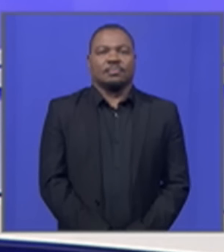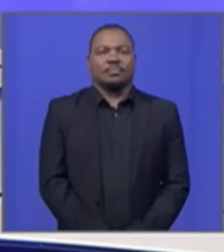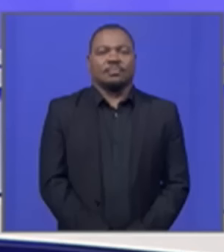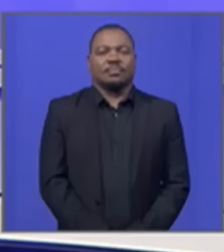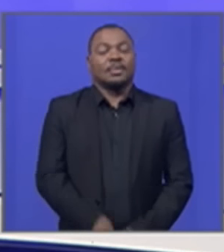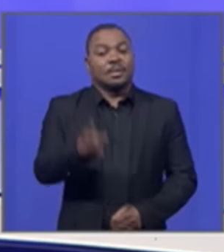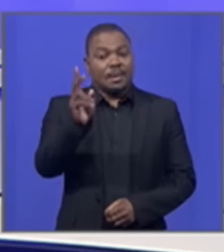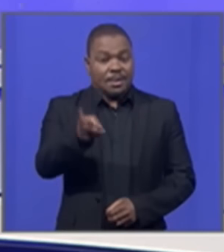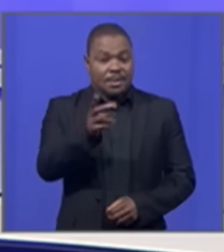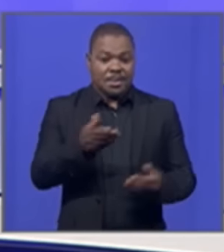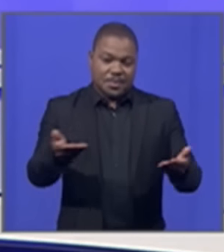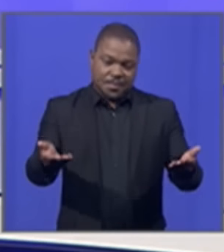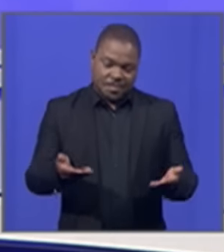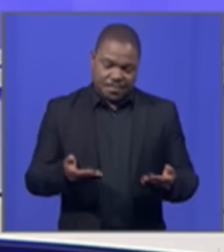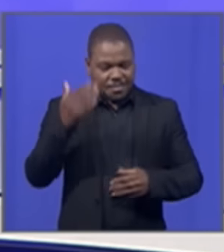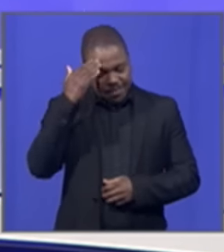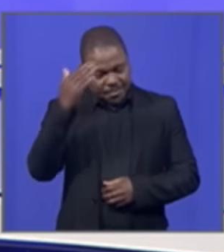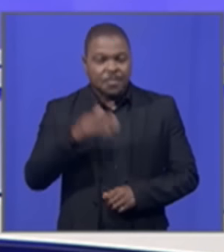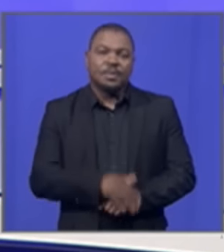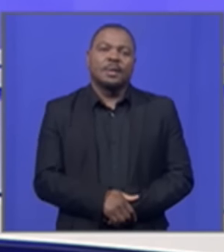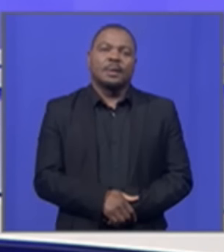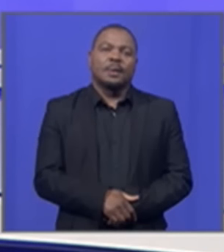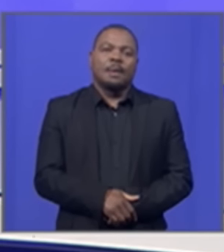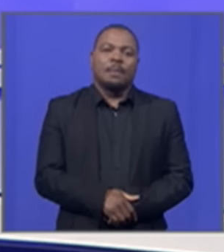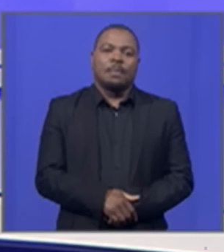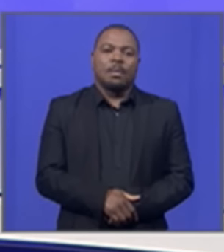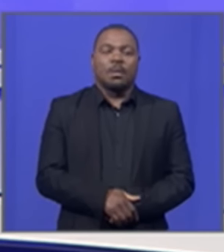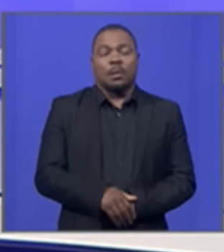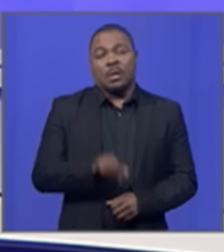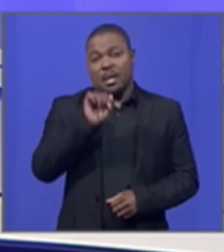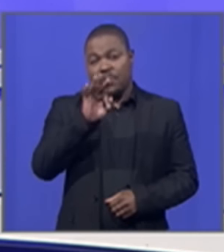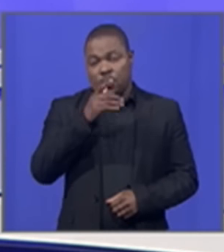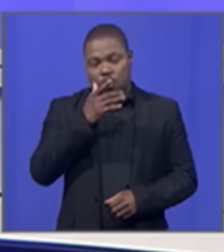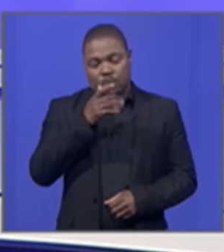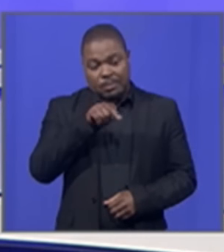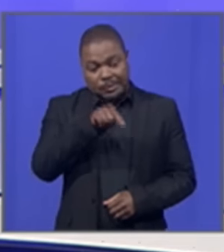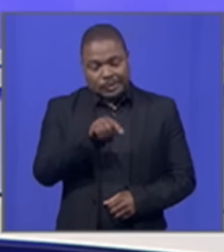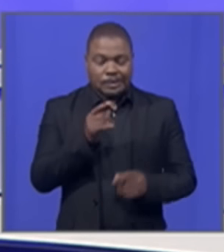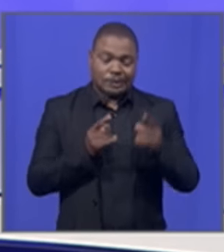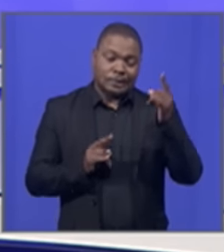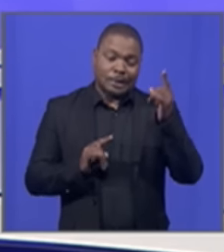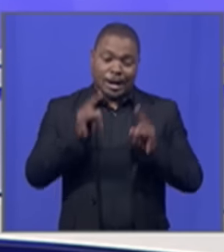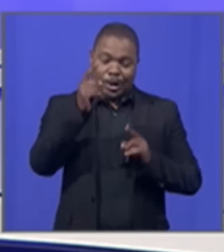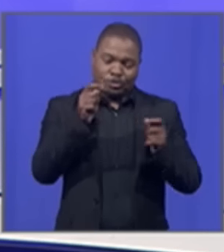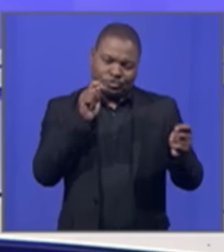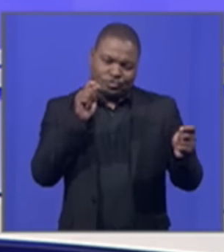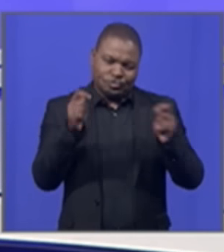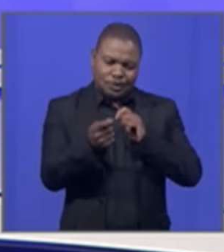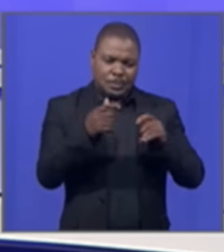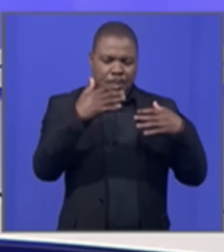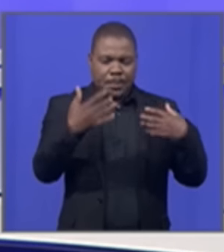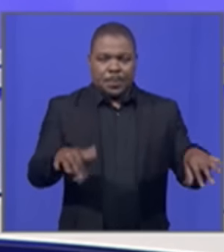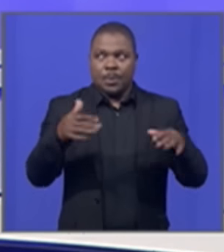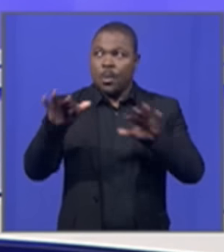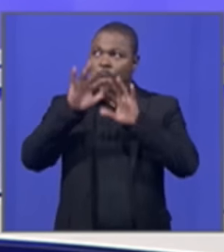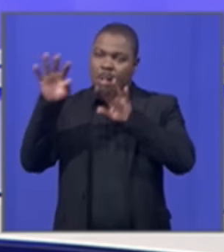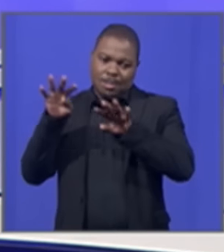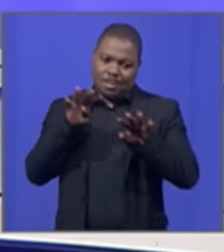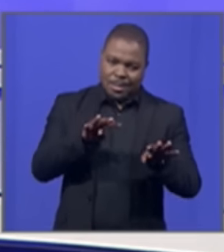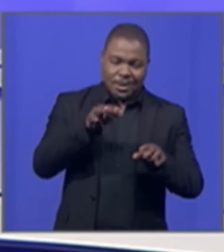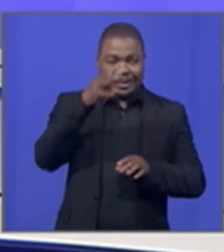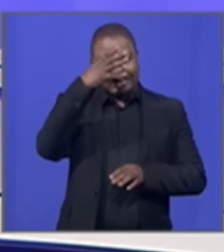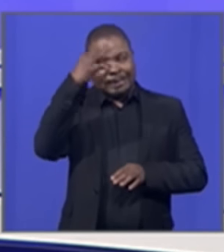Re sa le amogela thobela le ge ponelopele ya go fetola toropo ya Johannesburg go ba yeo e gogago šedi lefaseng ka bophara